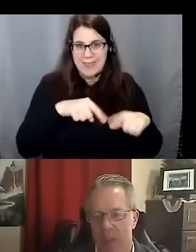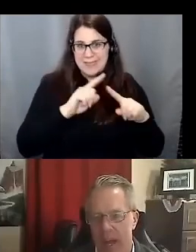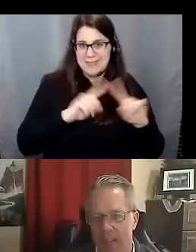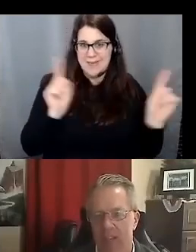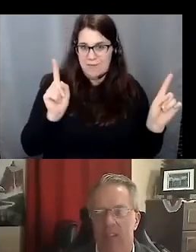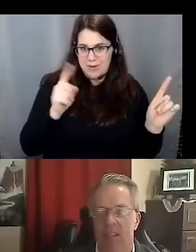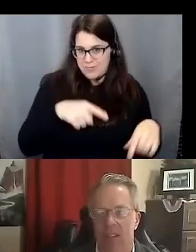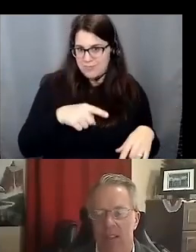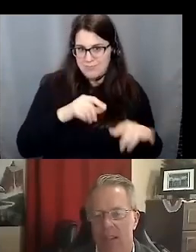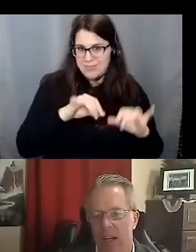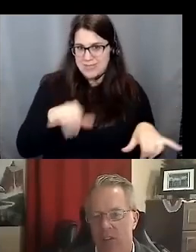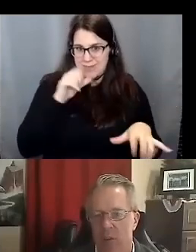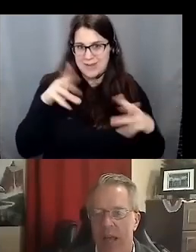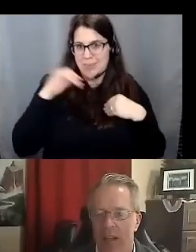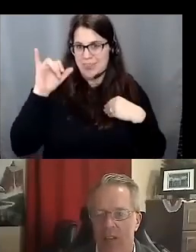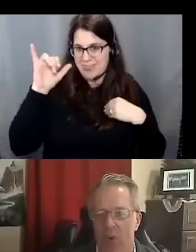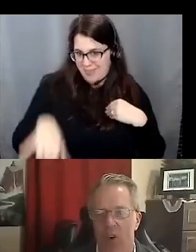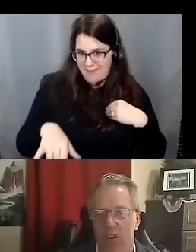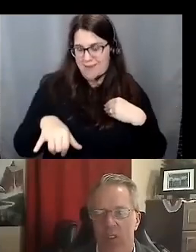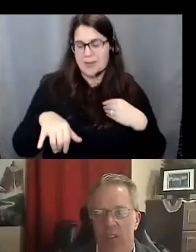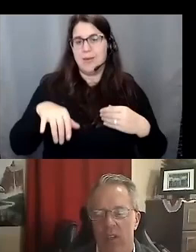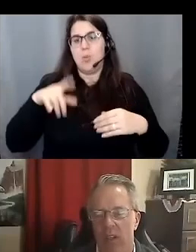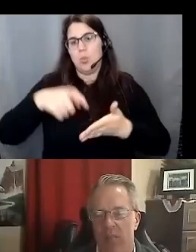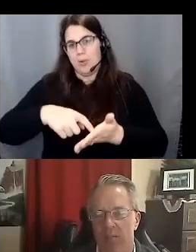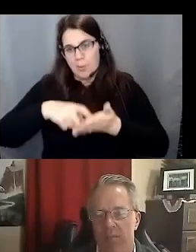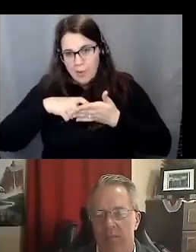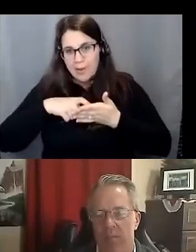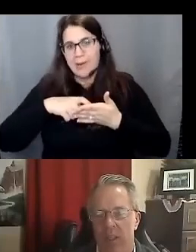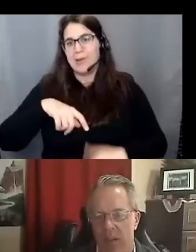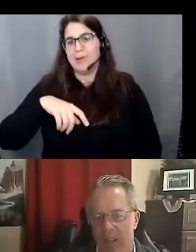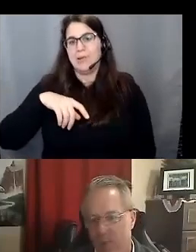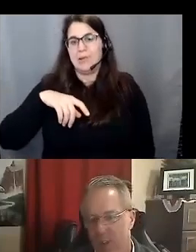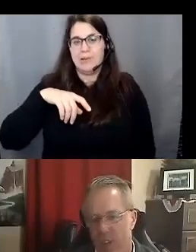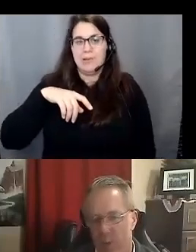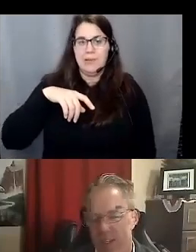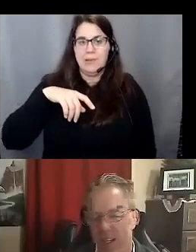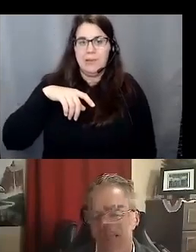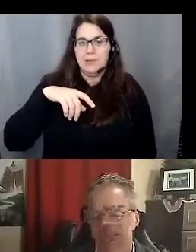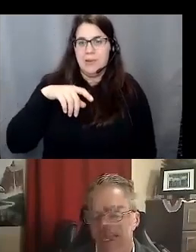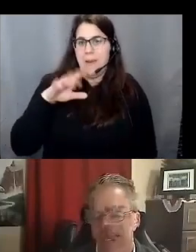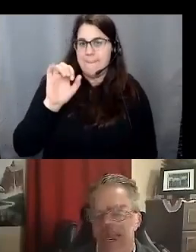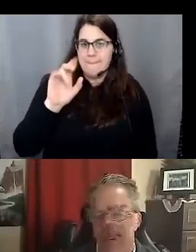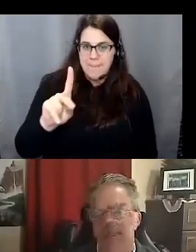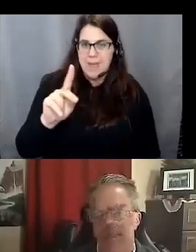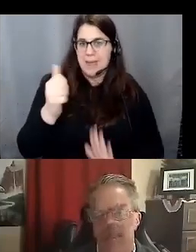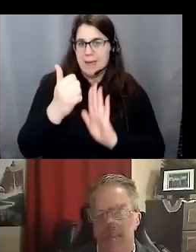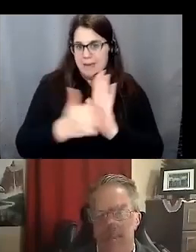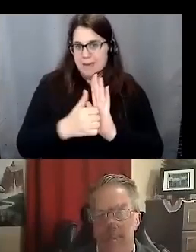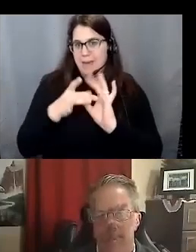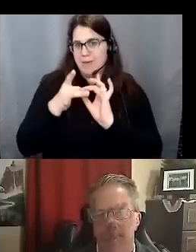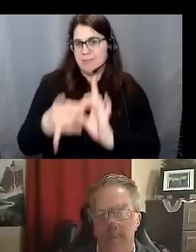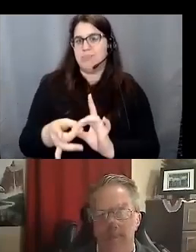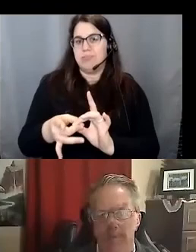accept that. It actually would ask for, you know, the information that would connect directly to the account.